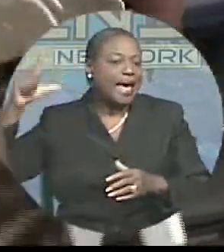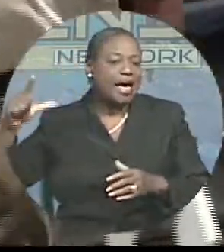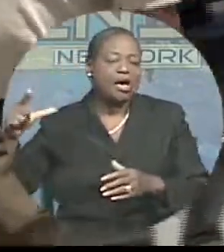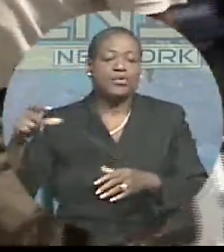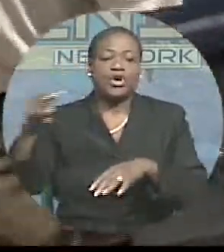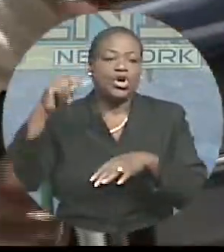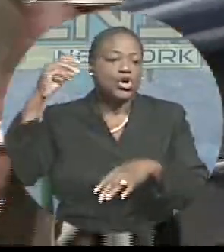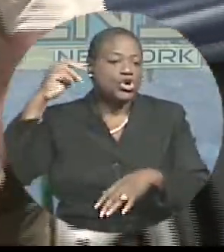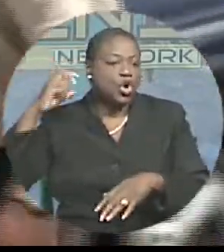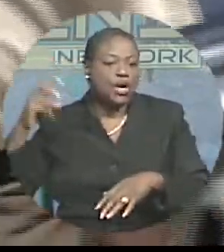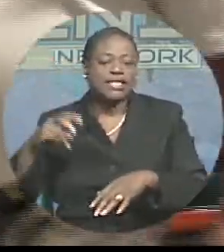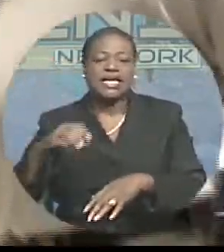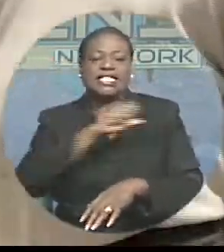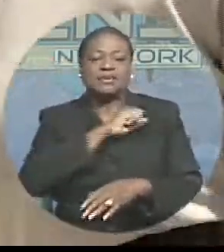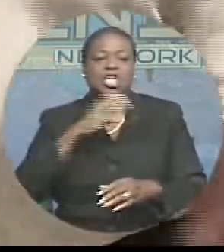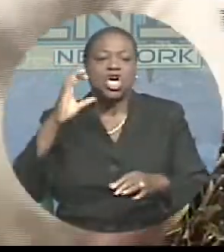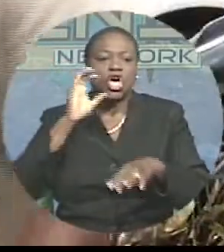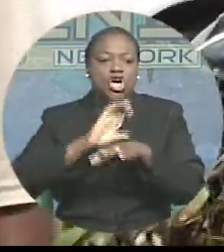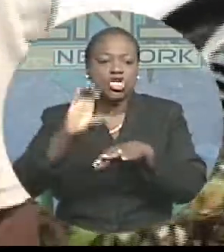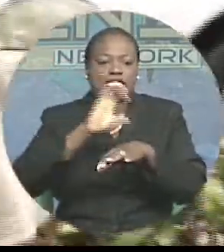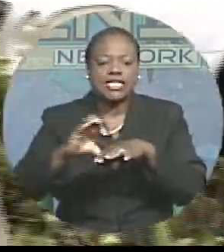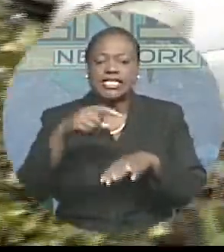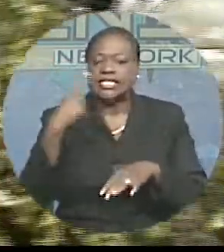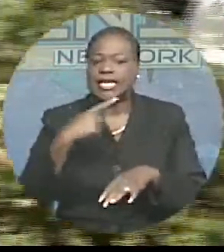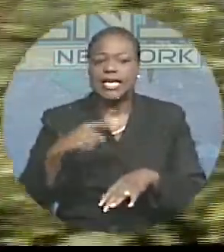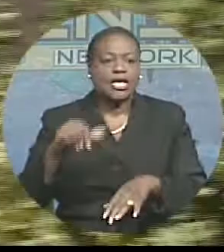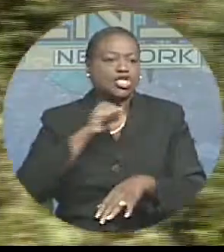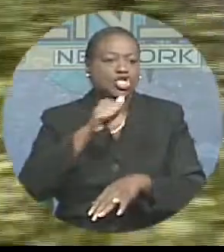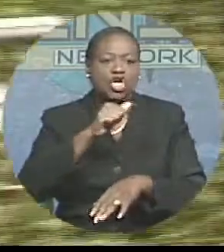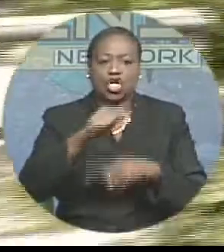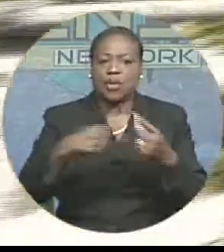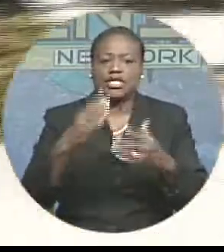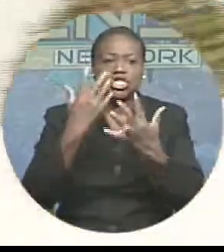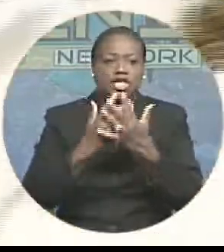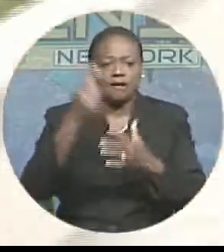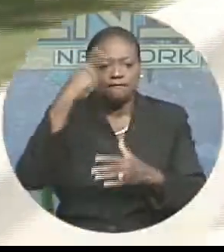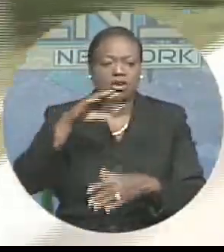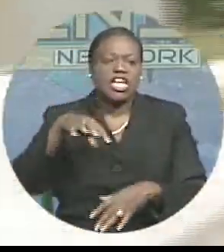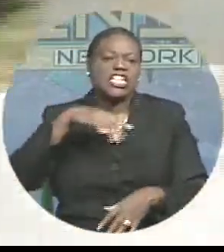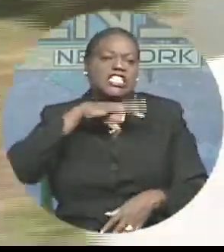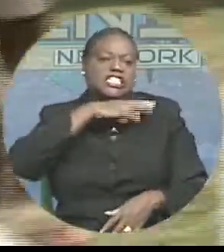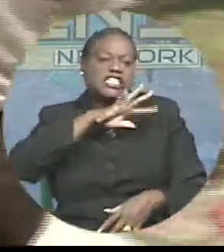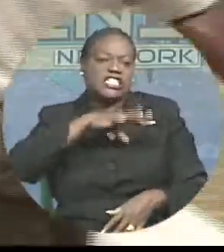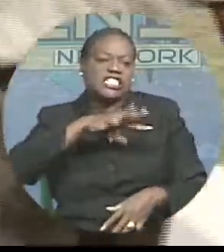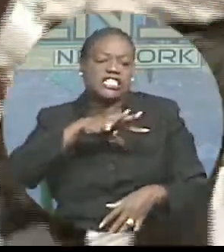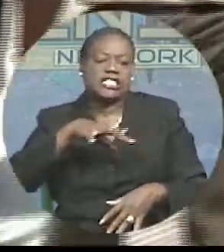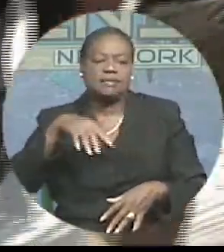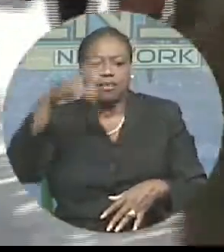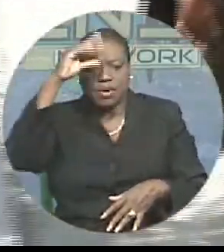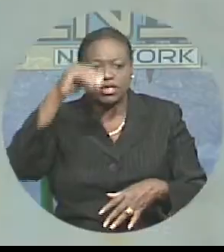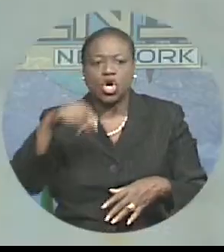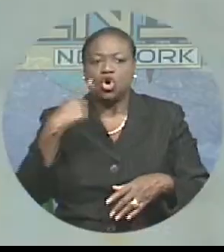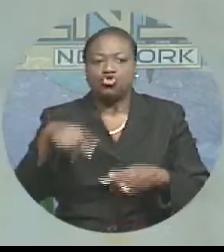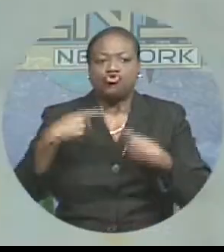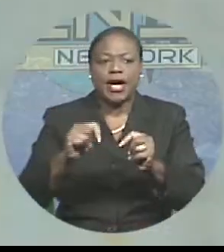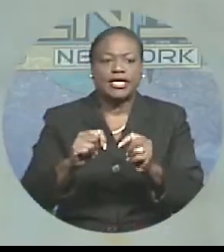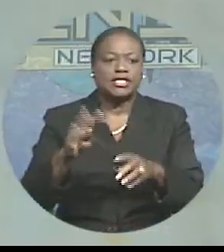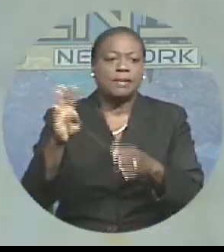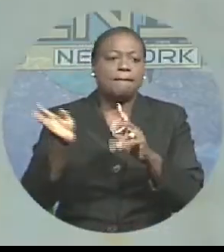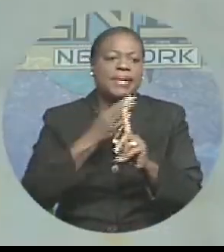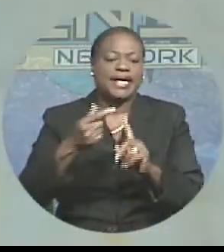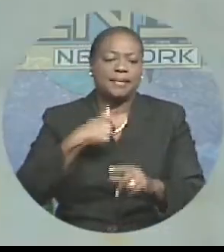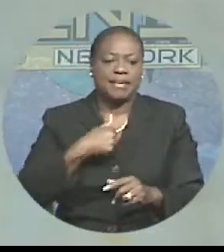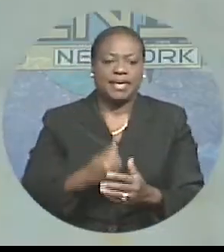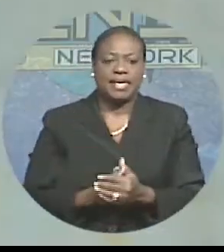Smith cursing and saying, "I'm not going to jail for those sissy niggers who putting all the blame on me." At the same time, he said Smith